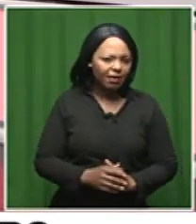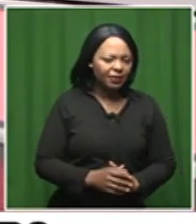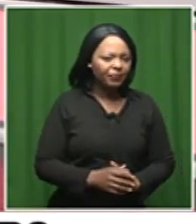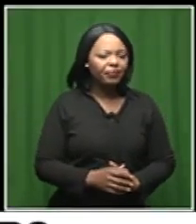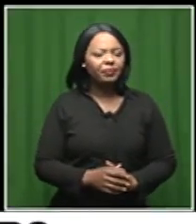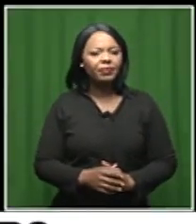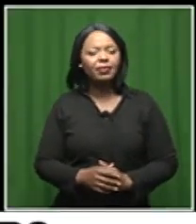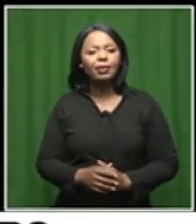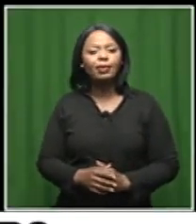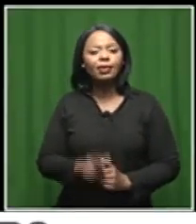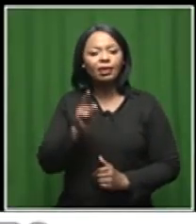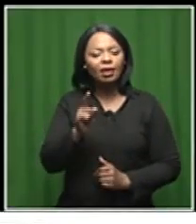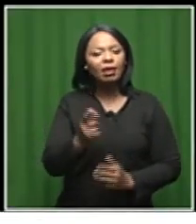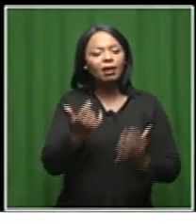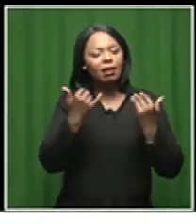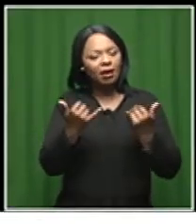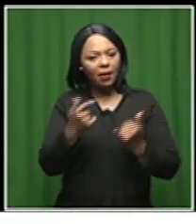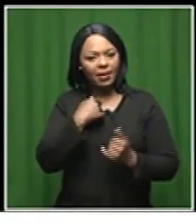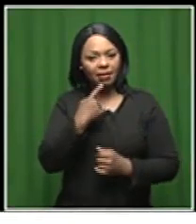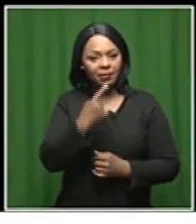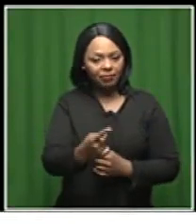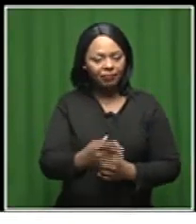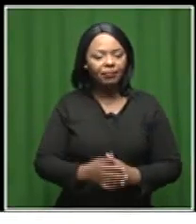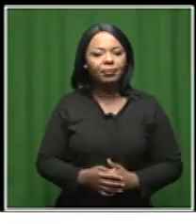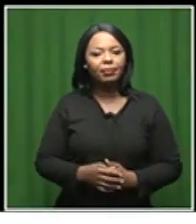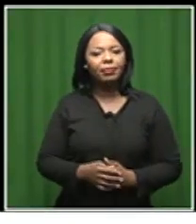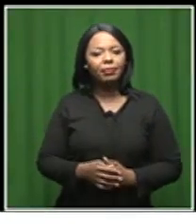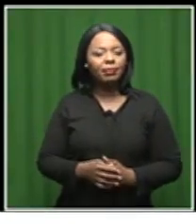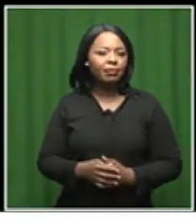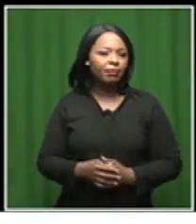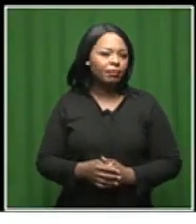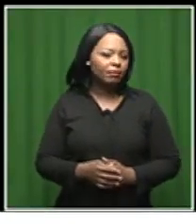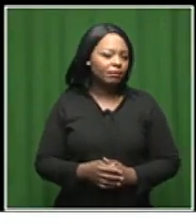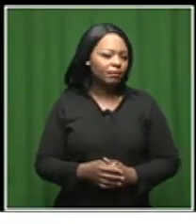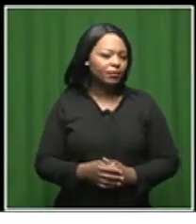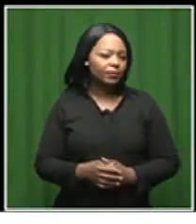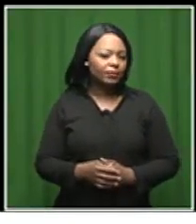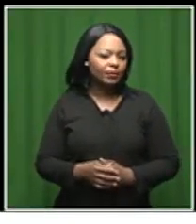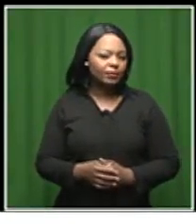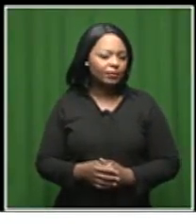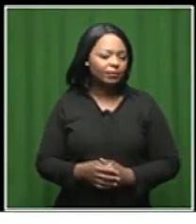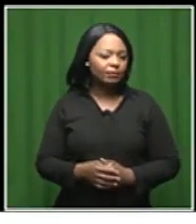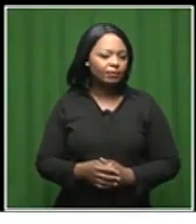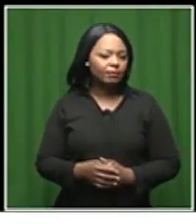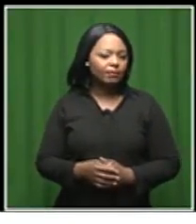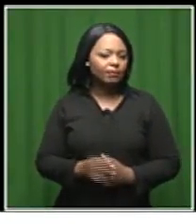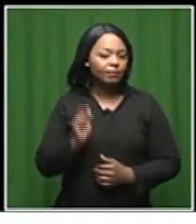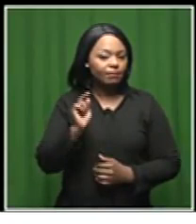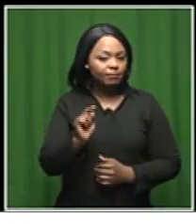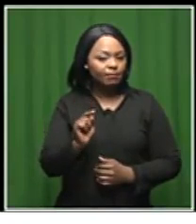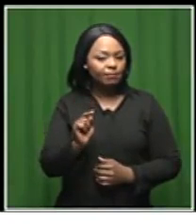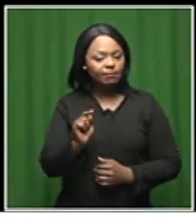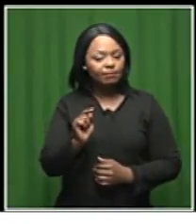So what I was trying to say is that there is a mutation, and therefore that leads to proliferation